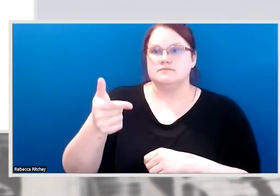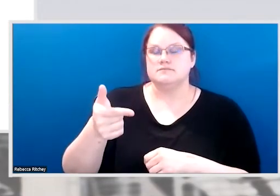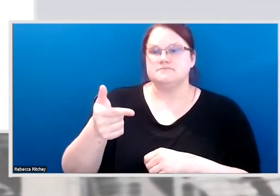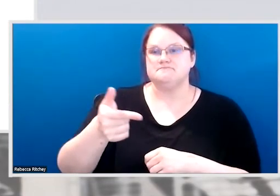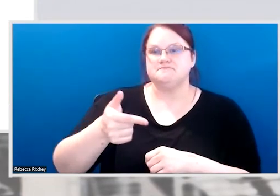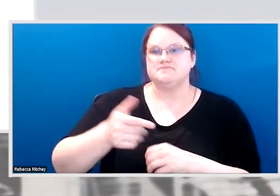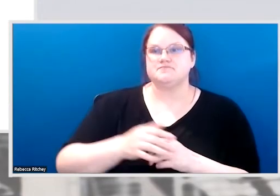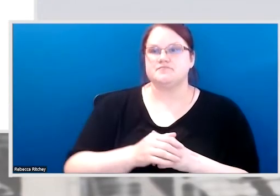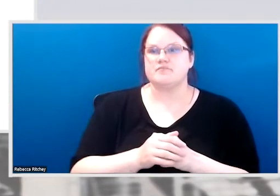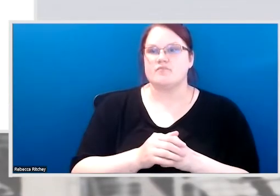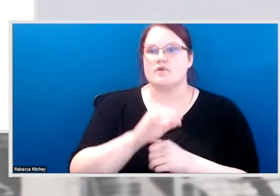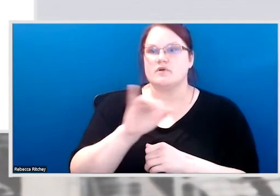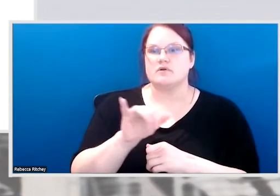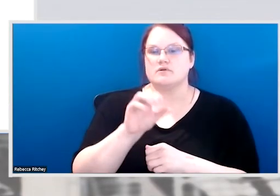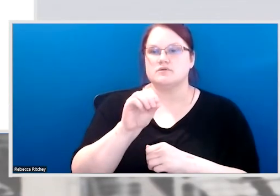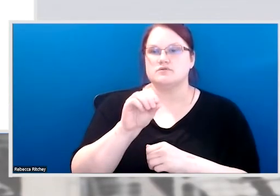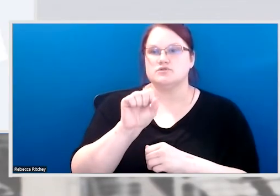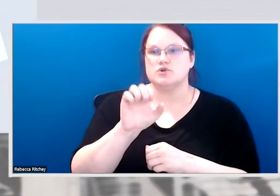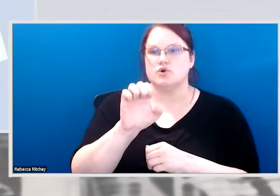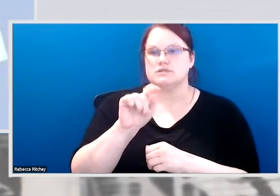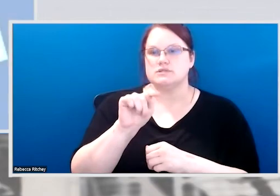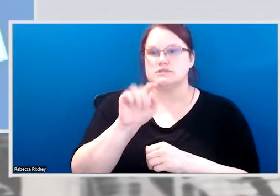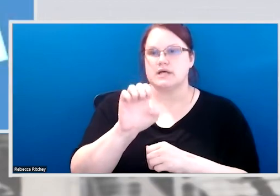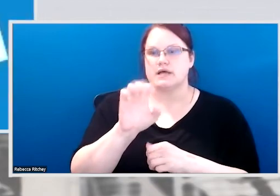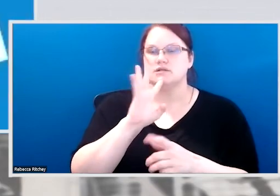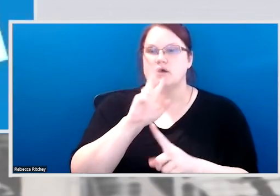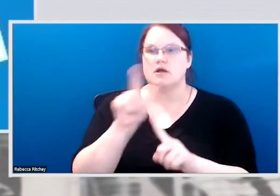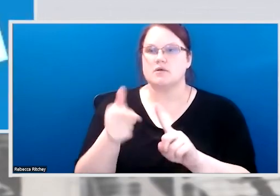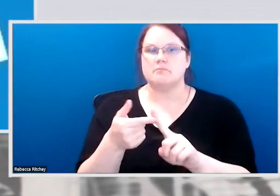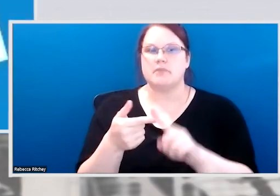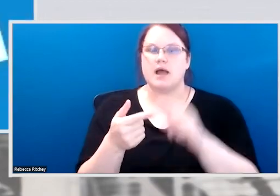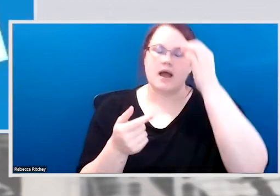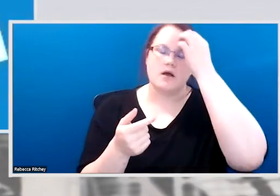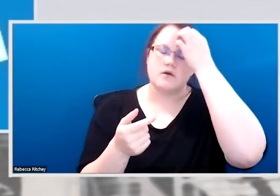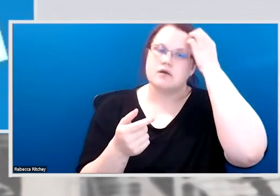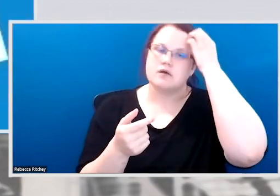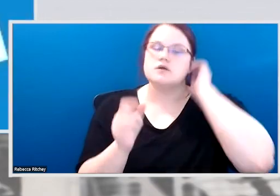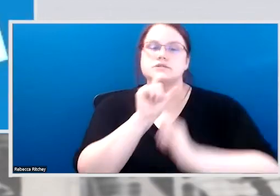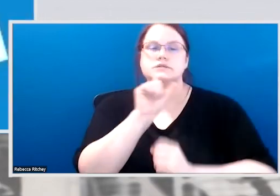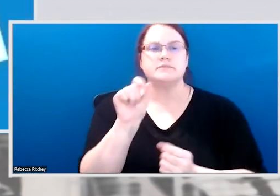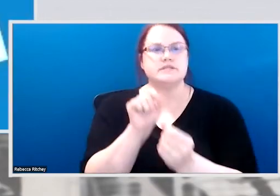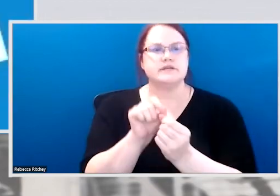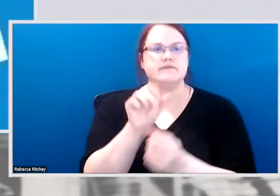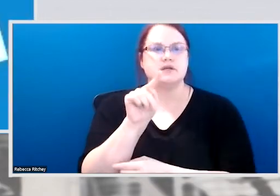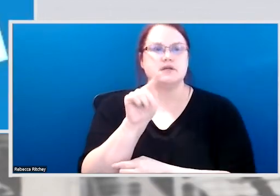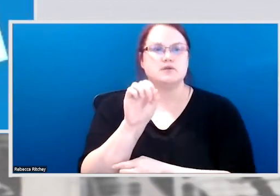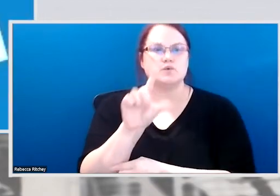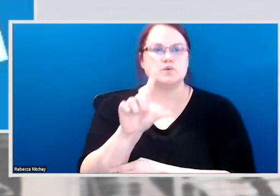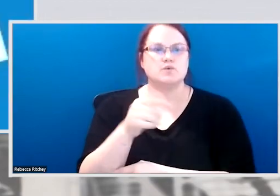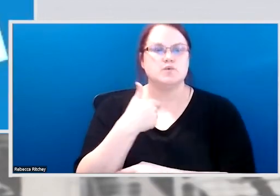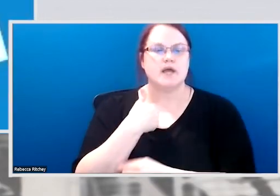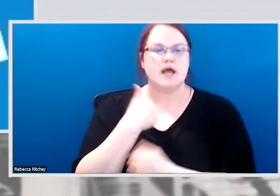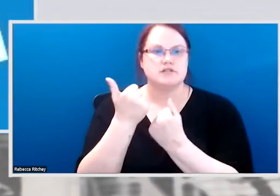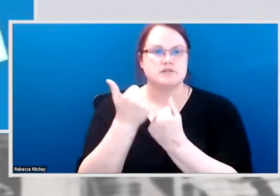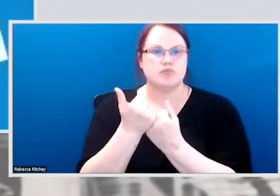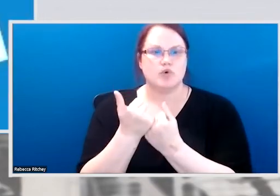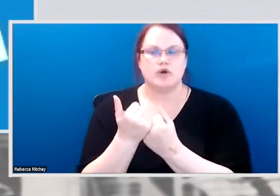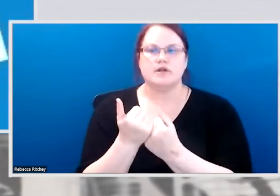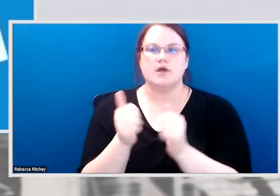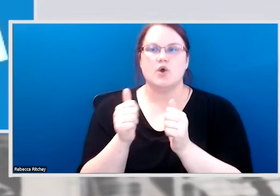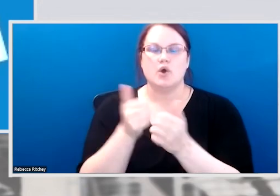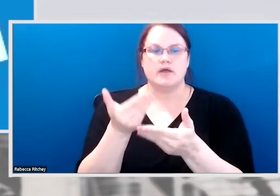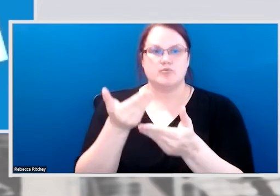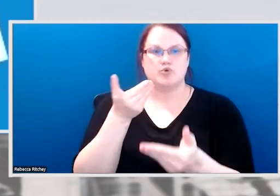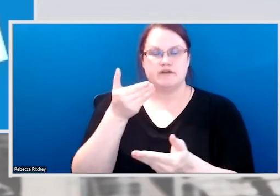colleagues, Gisette. If you're there, you can talk a bit about some of these specific tools that we have and programs that we've supported with previous